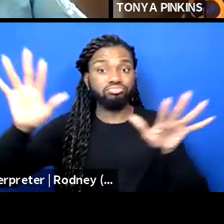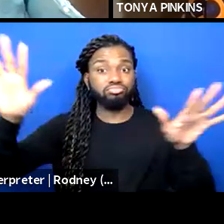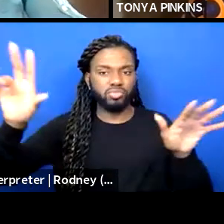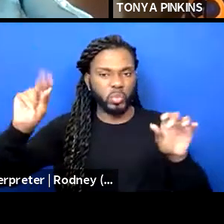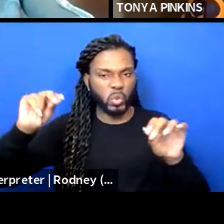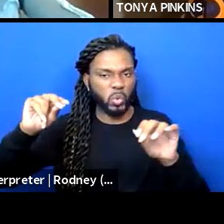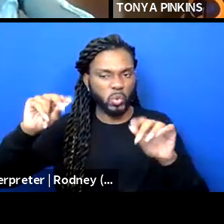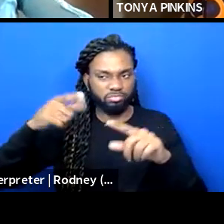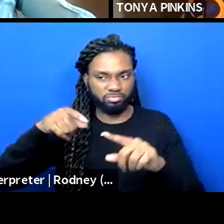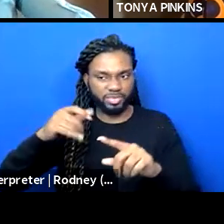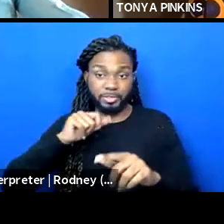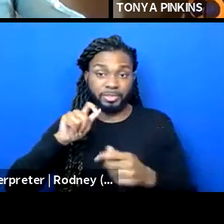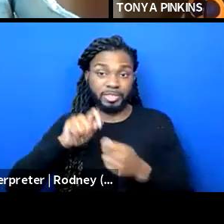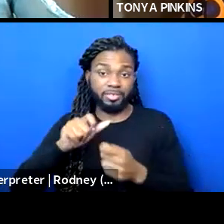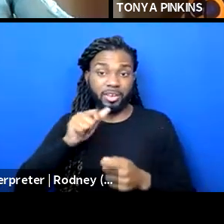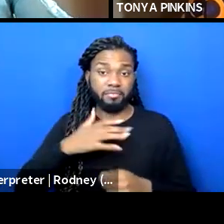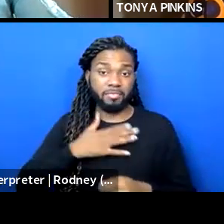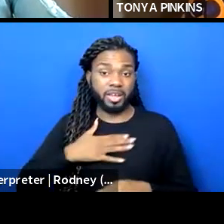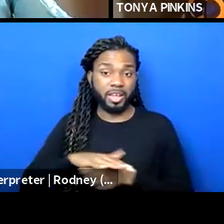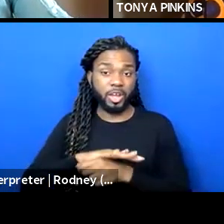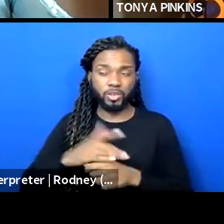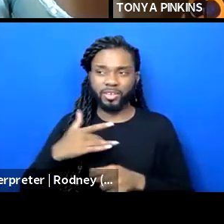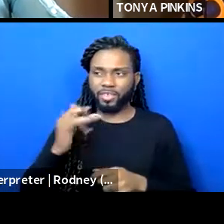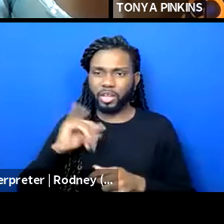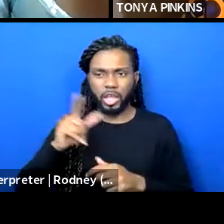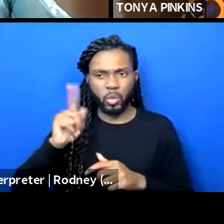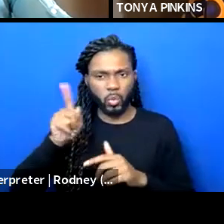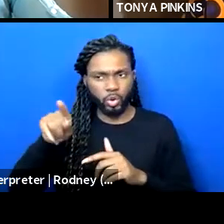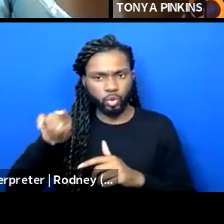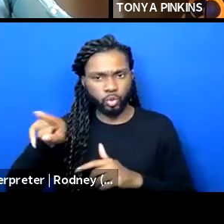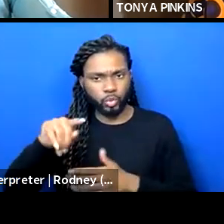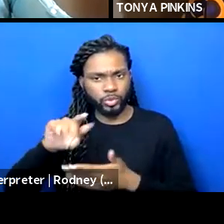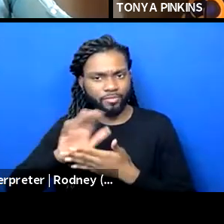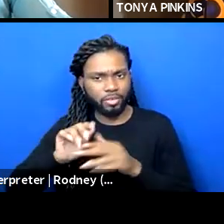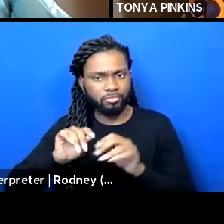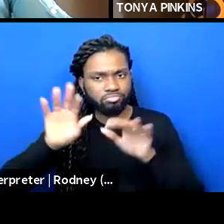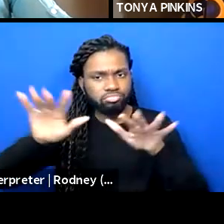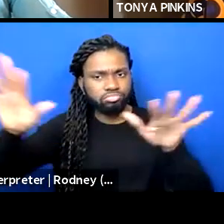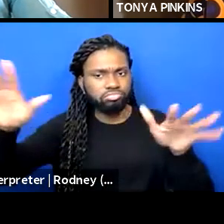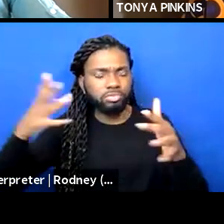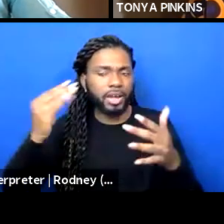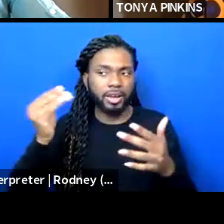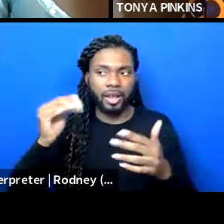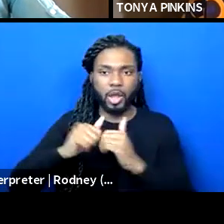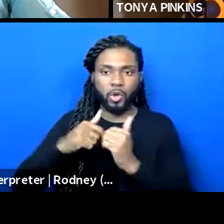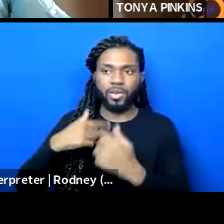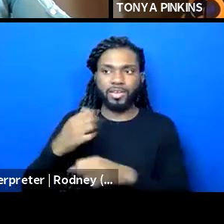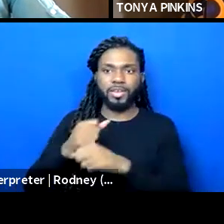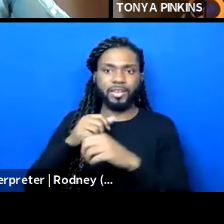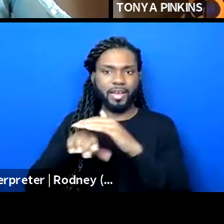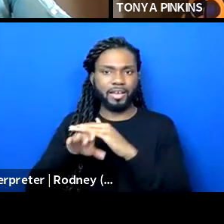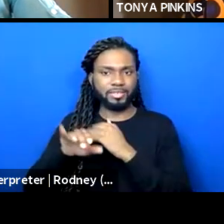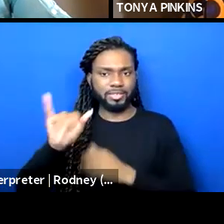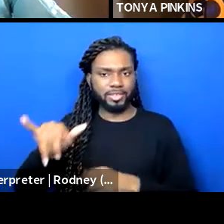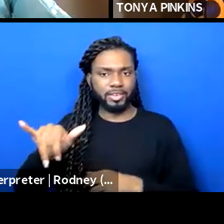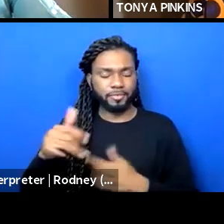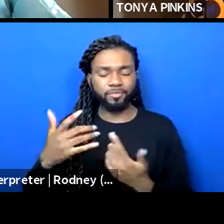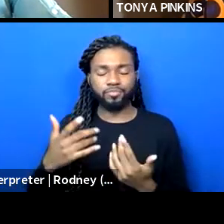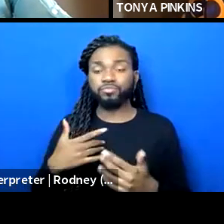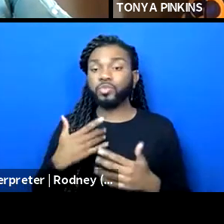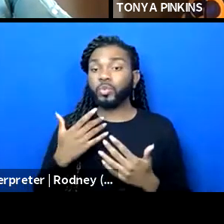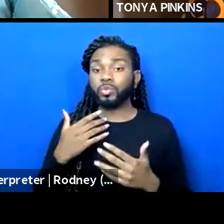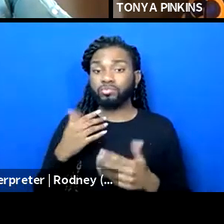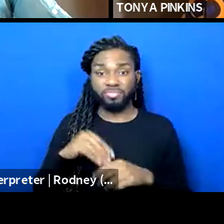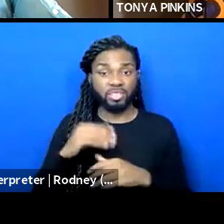so I was like, well, where are they going? And how do I get access to those things? And so in the process of writing the